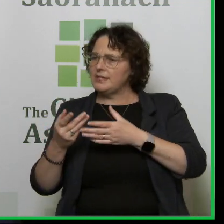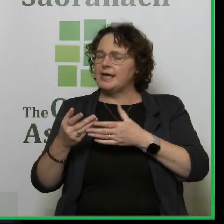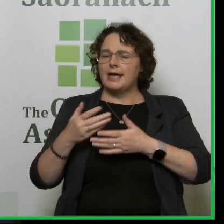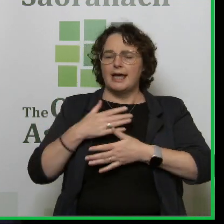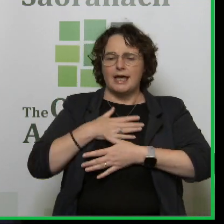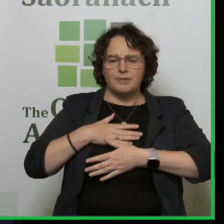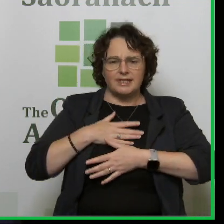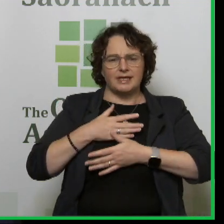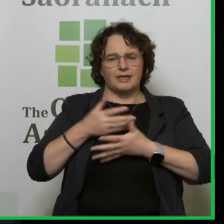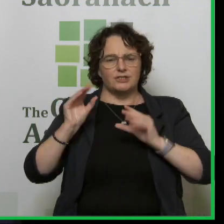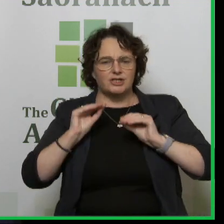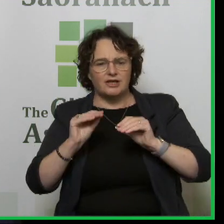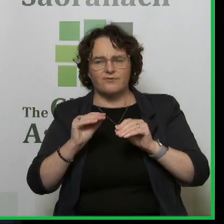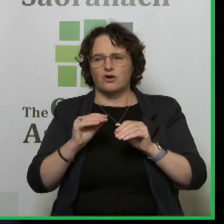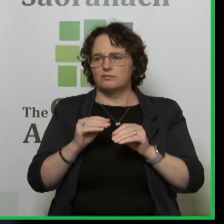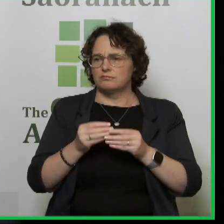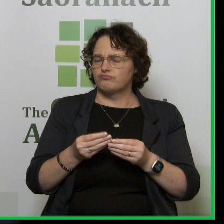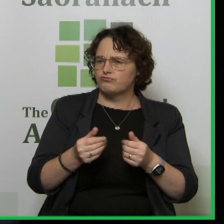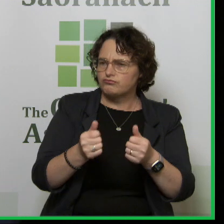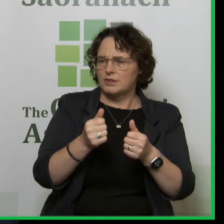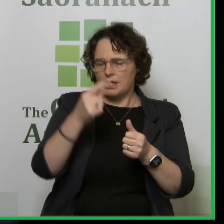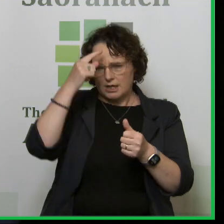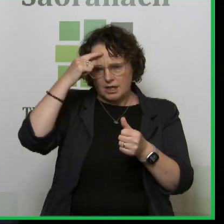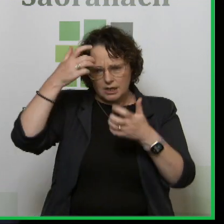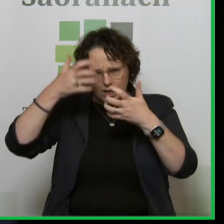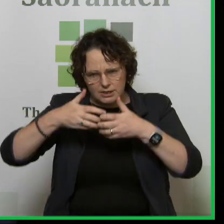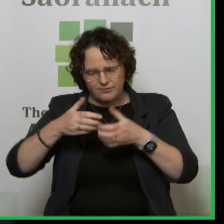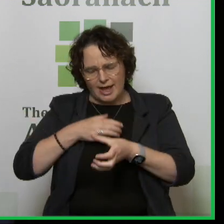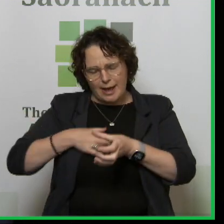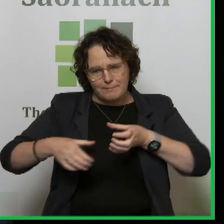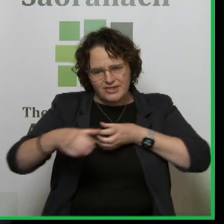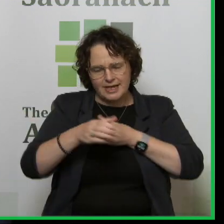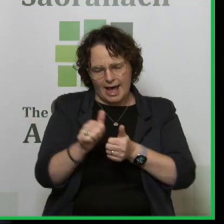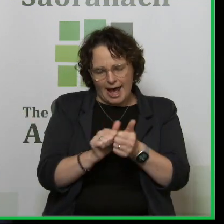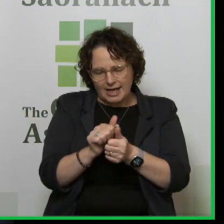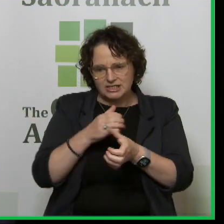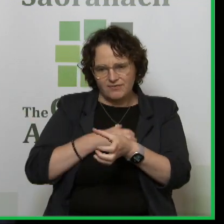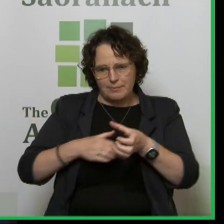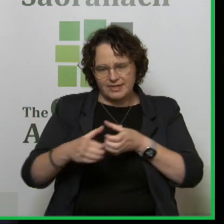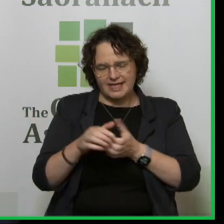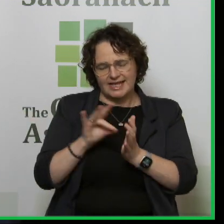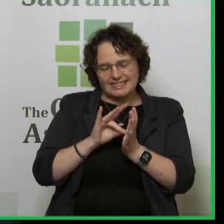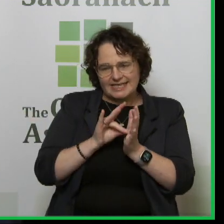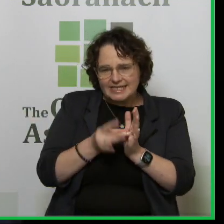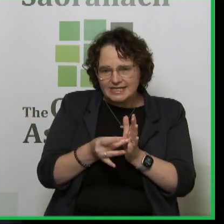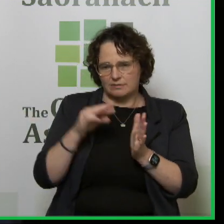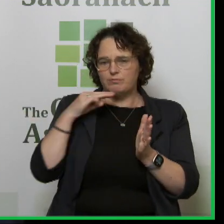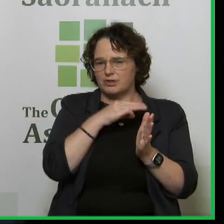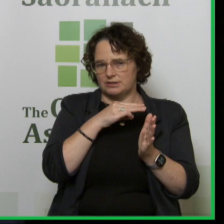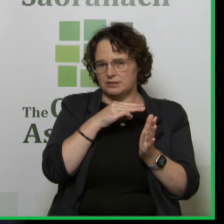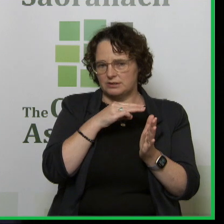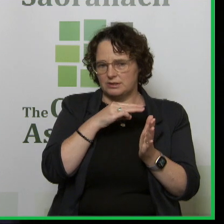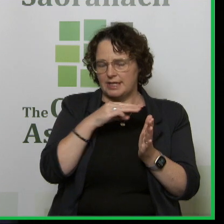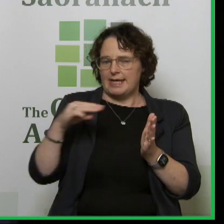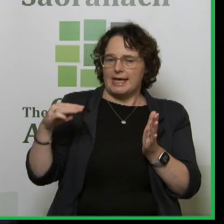capacity for effective and cognitive empathy, which is active empathy, is a key ingredient. It's a key